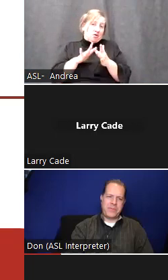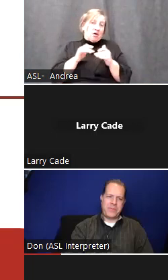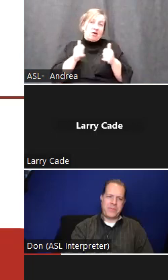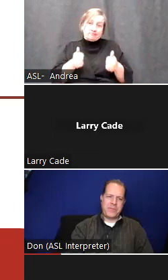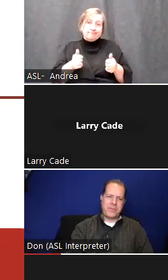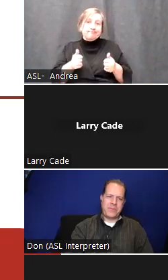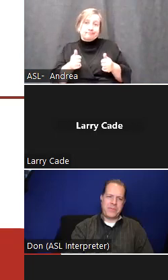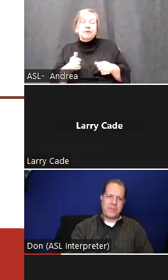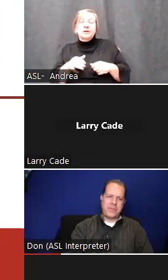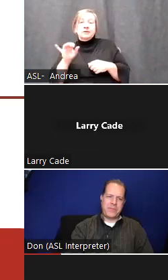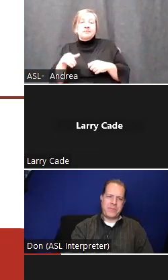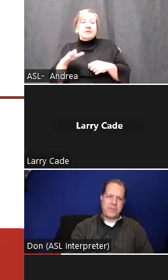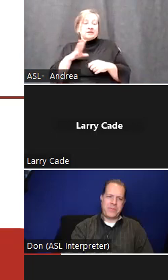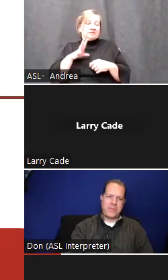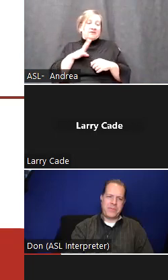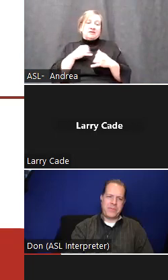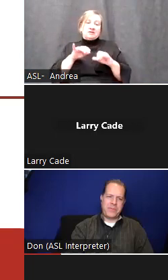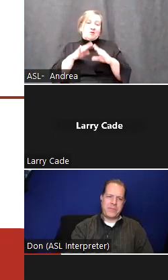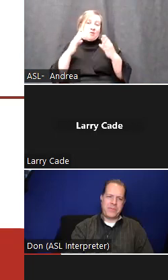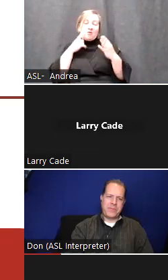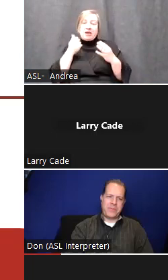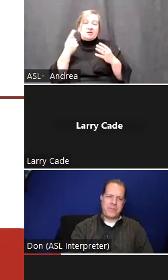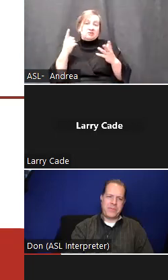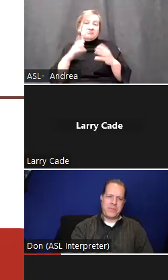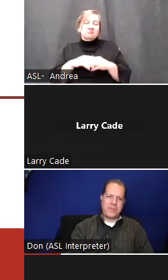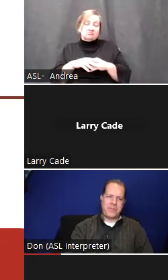is totally still open to them.